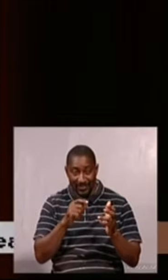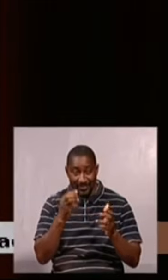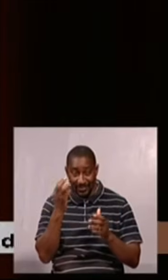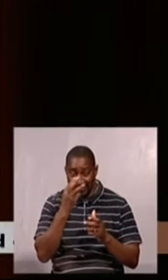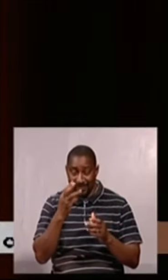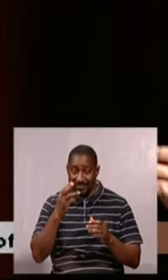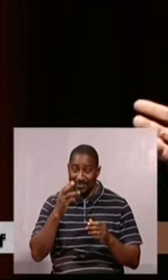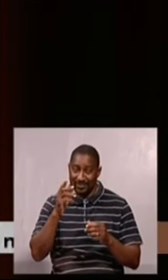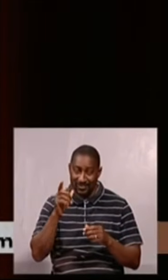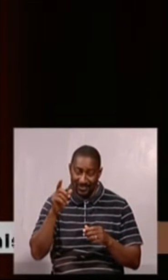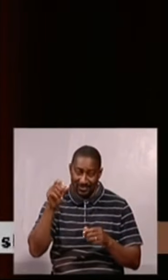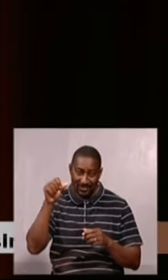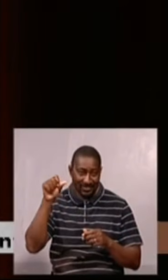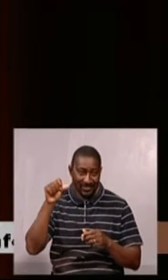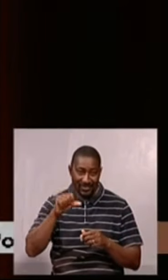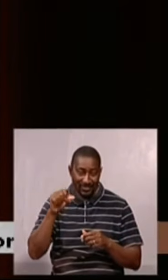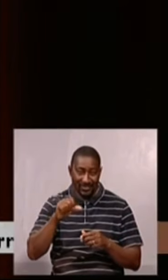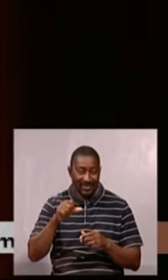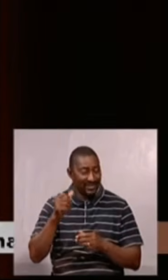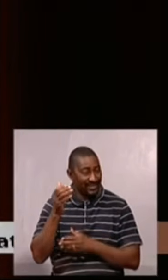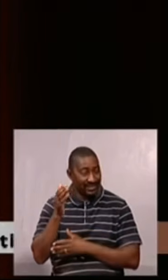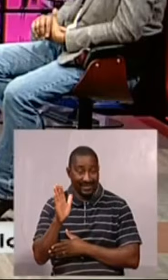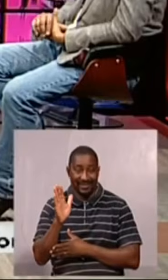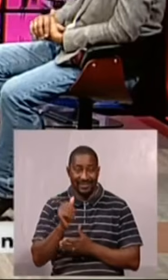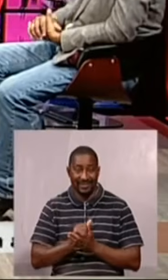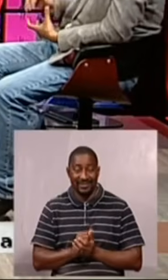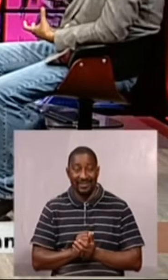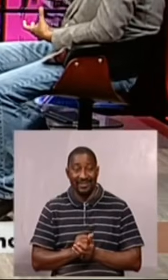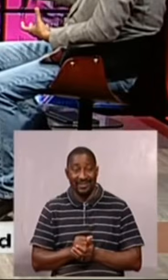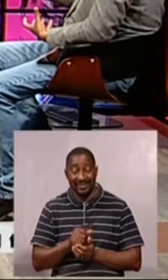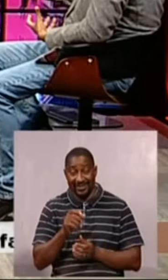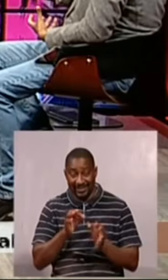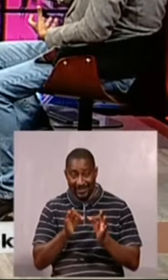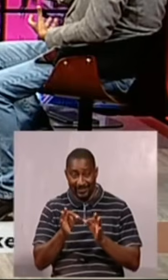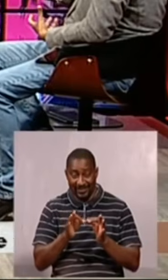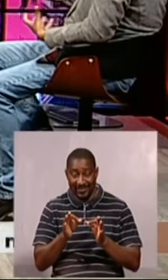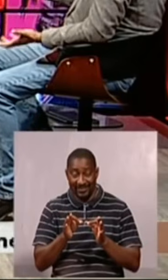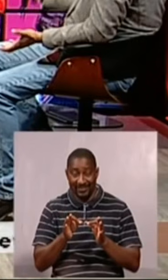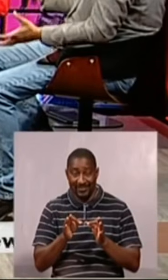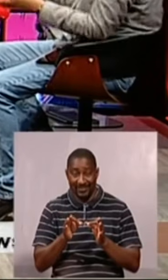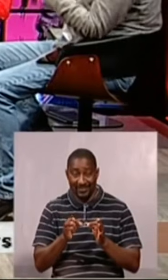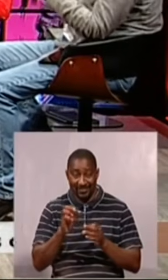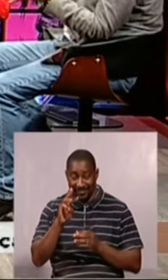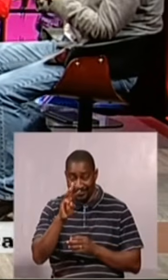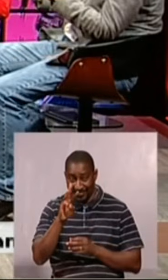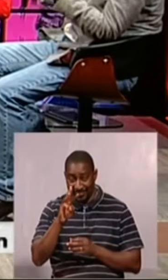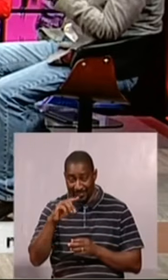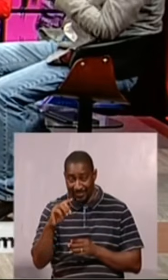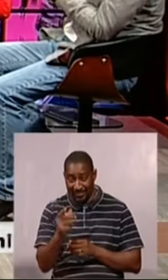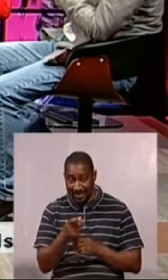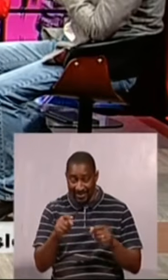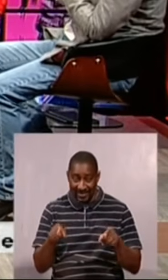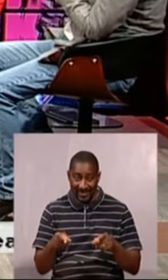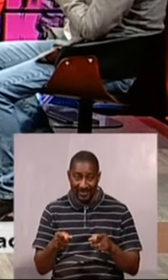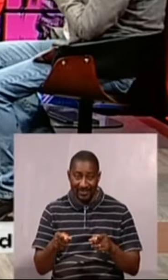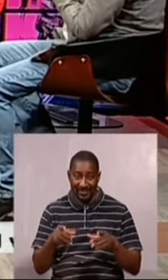On cookies, I mean, I can tell you exactly in very brief how it works. It's basically you visit a website for shopping groceries. Yeah.